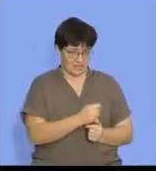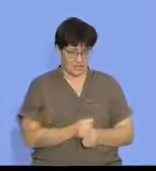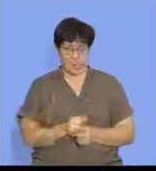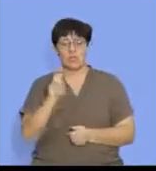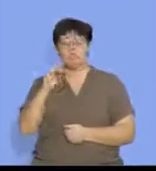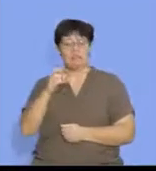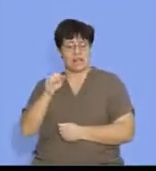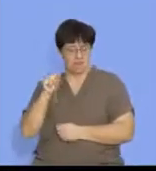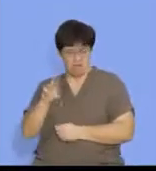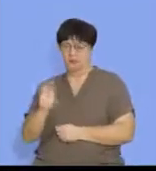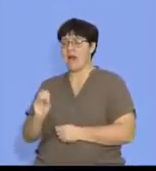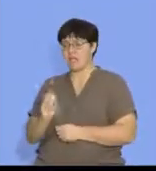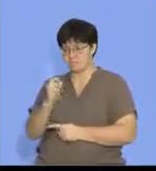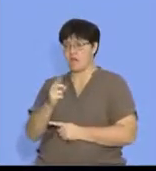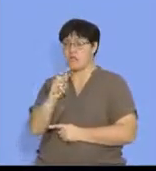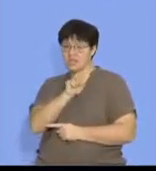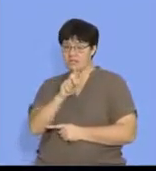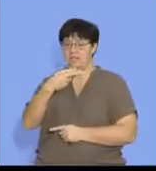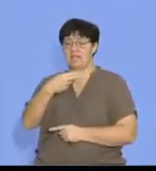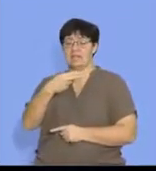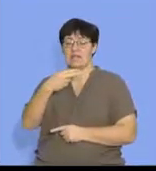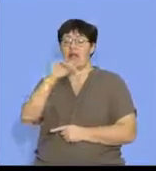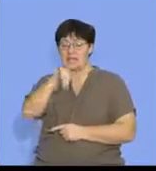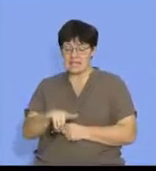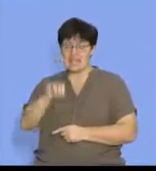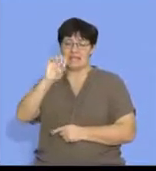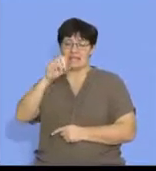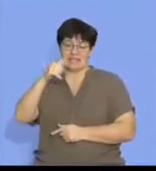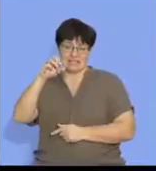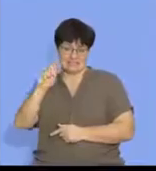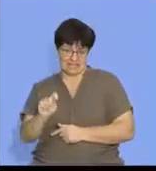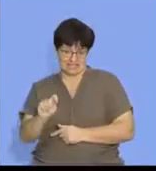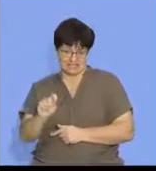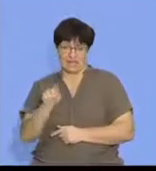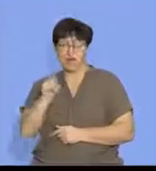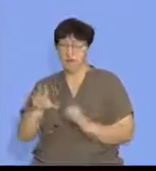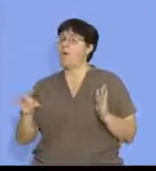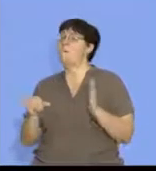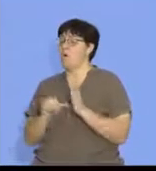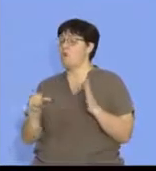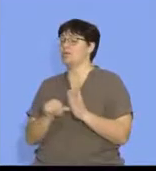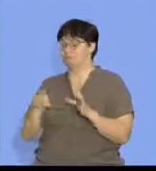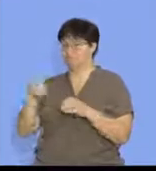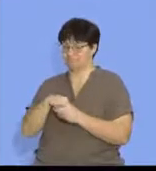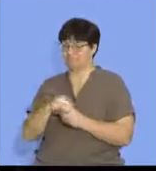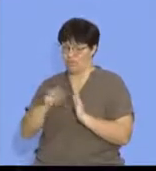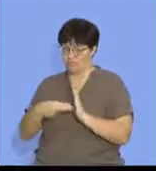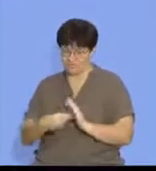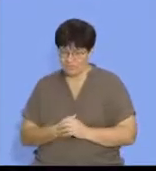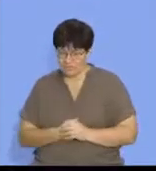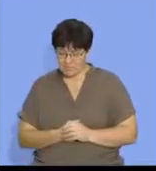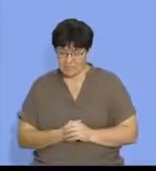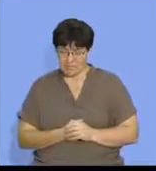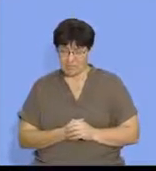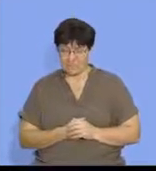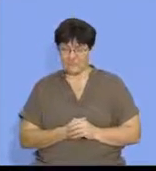one, right, and that is yeast. And yeast, if we looked at the importance, played a very, very important role.